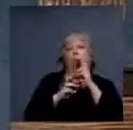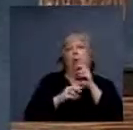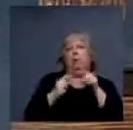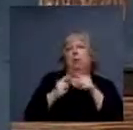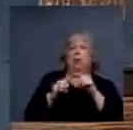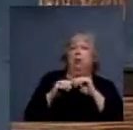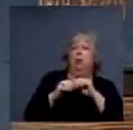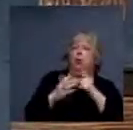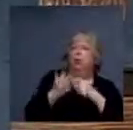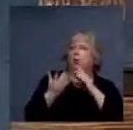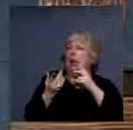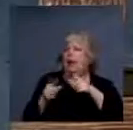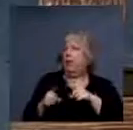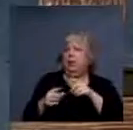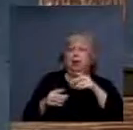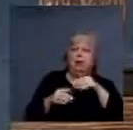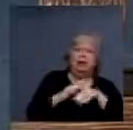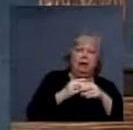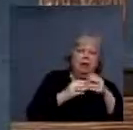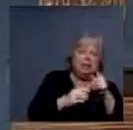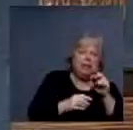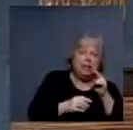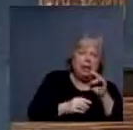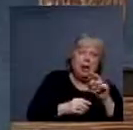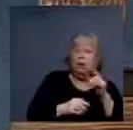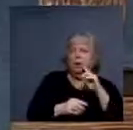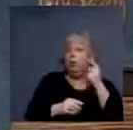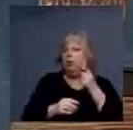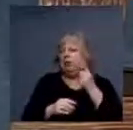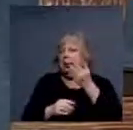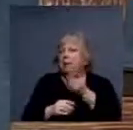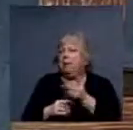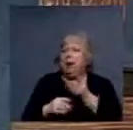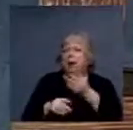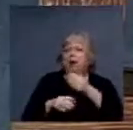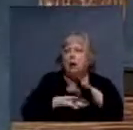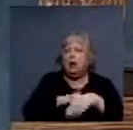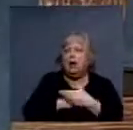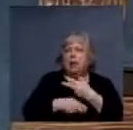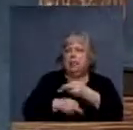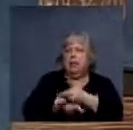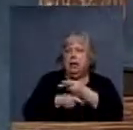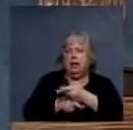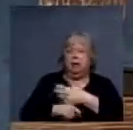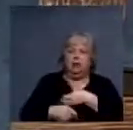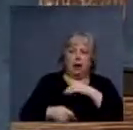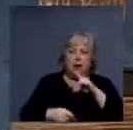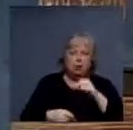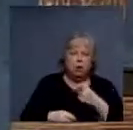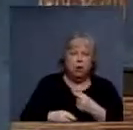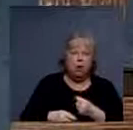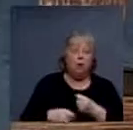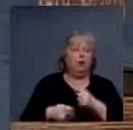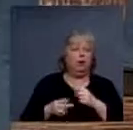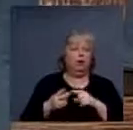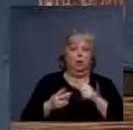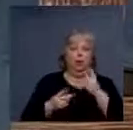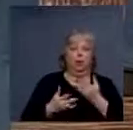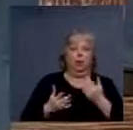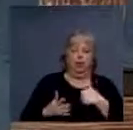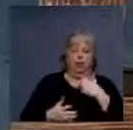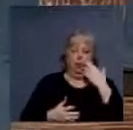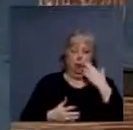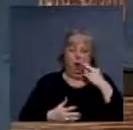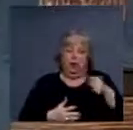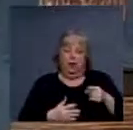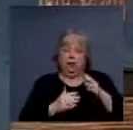treated. Is someone going to be there at all times to take care of my dogs? And the one thing that I do know is that